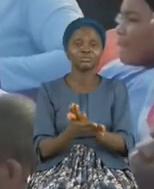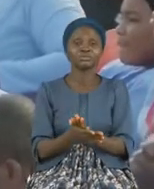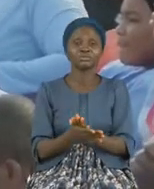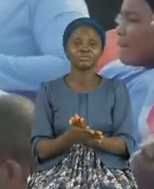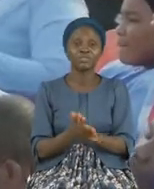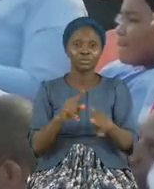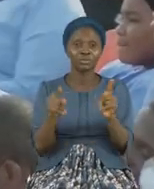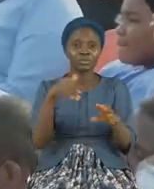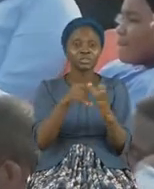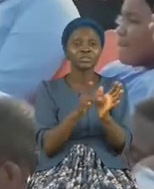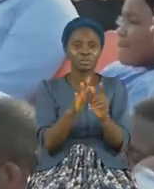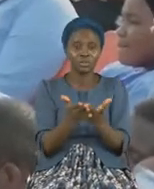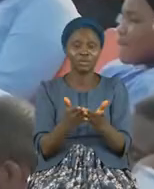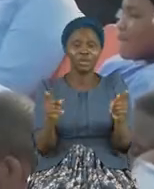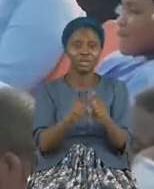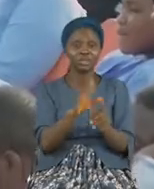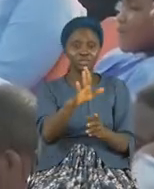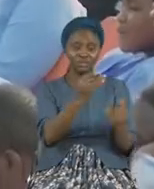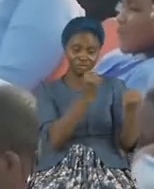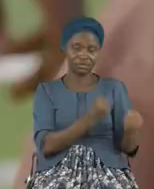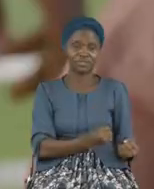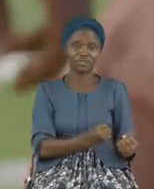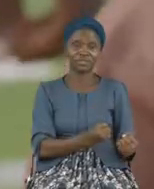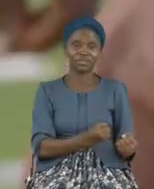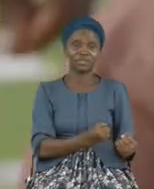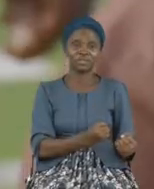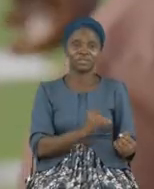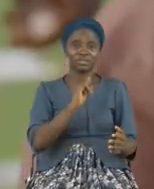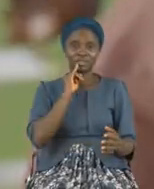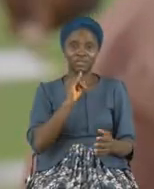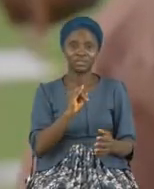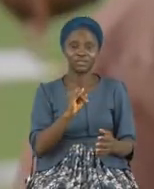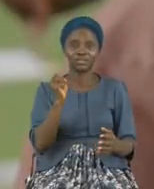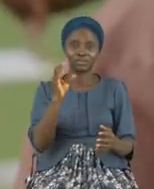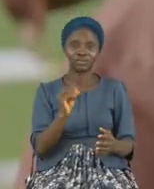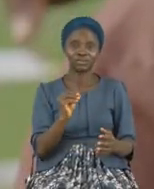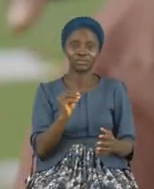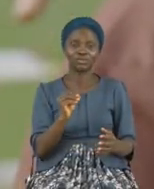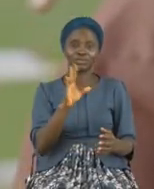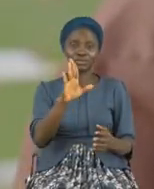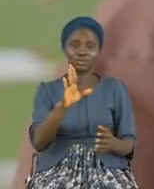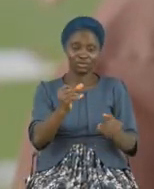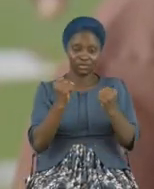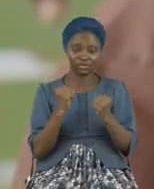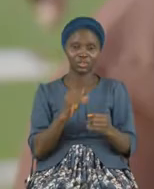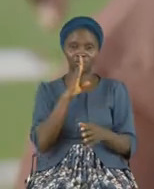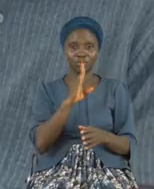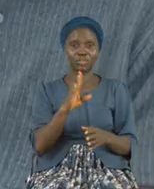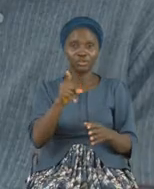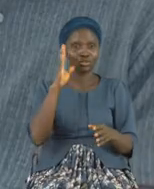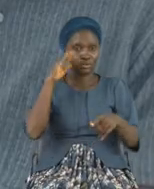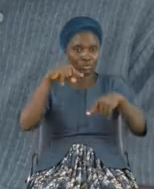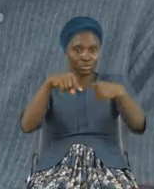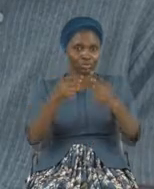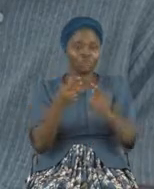days are, so shall your strength be. You go from strength to strength. You go from